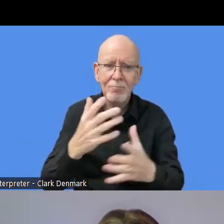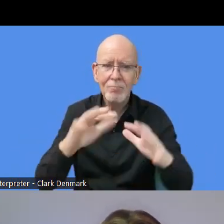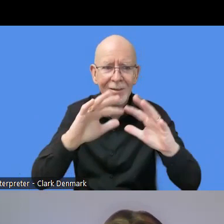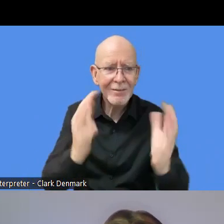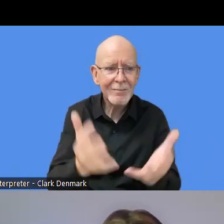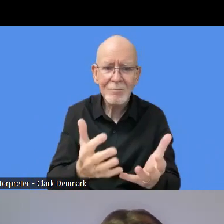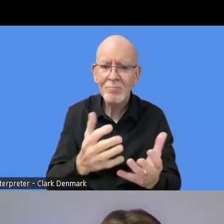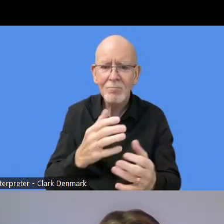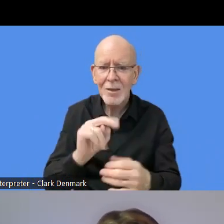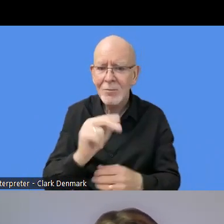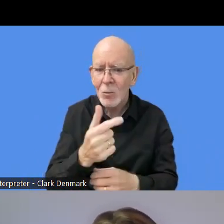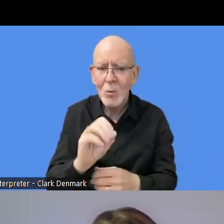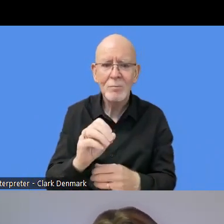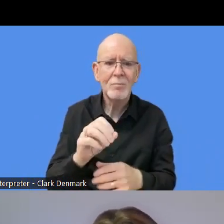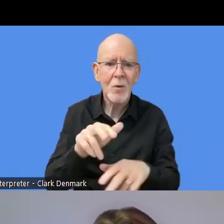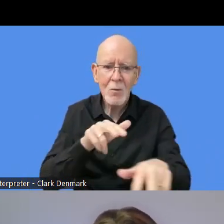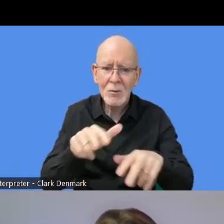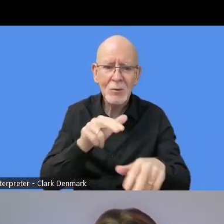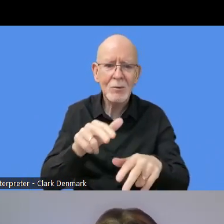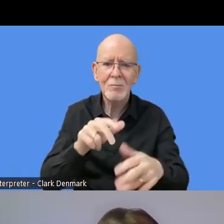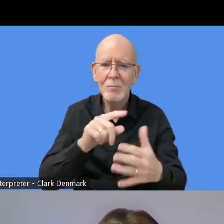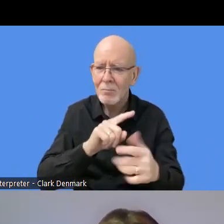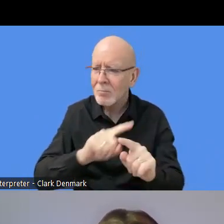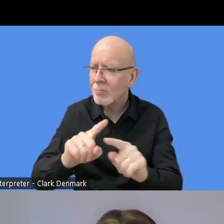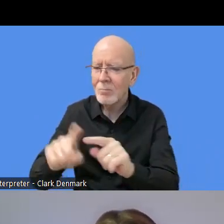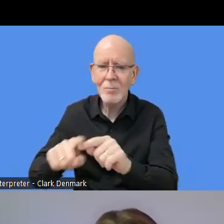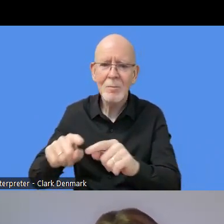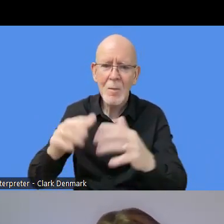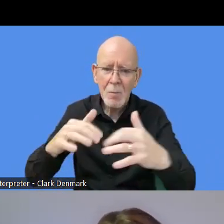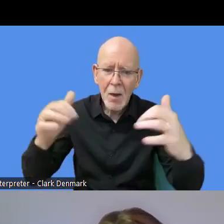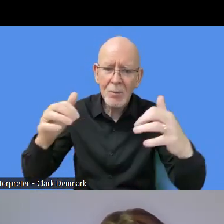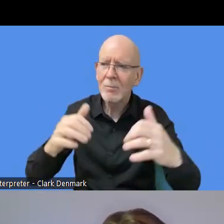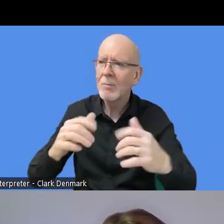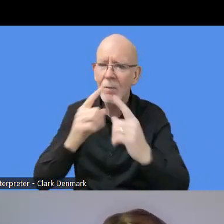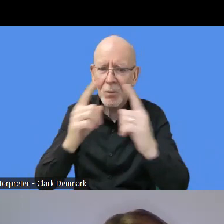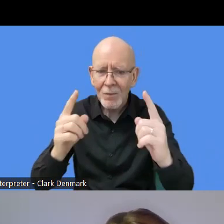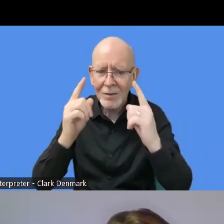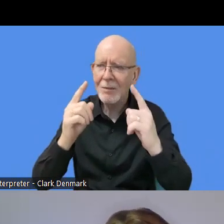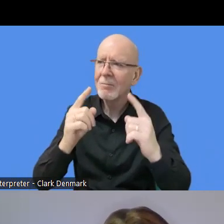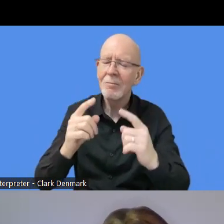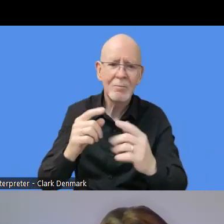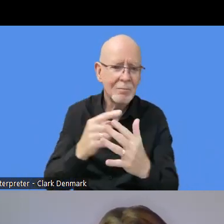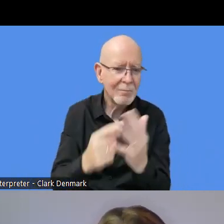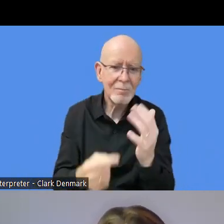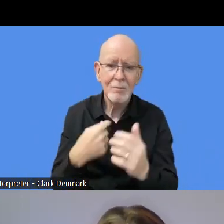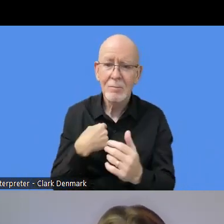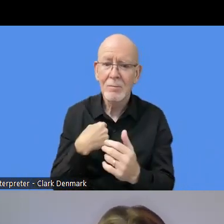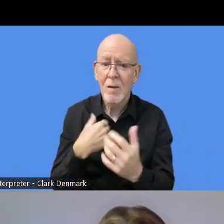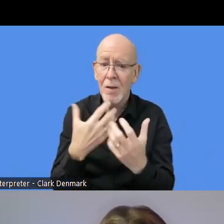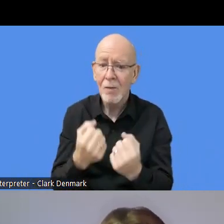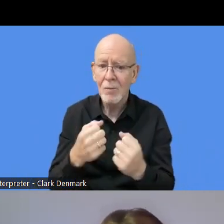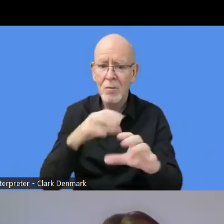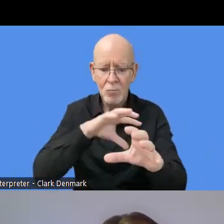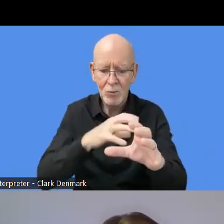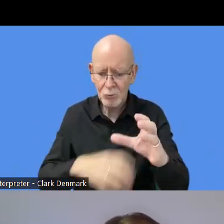So we have partner foundation in Chile, who is organizing very soon on May 7th, the Zero